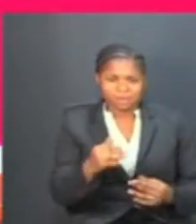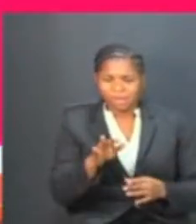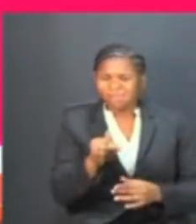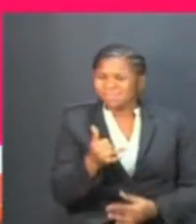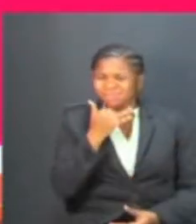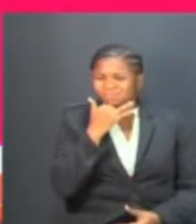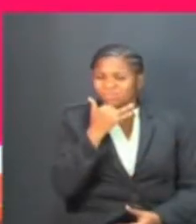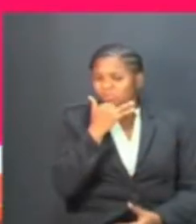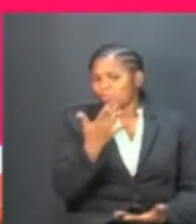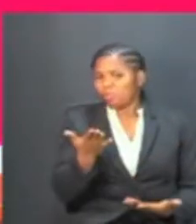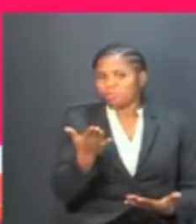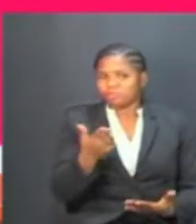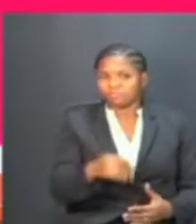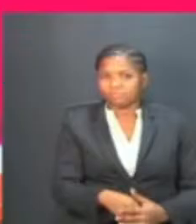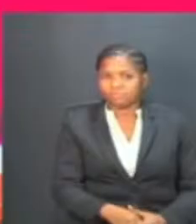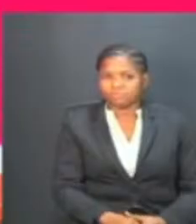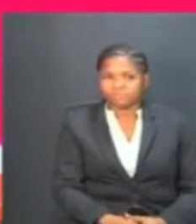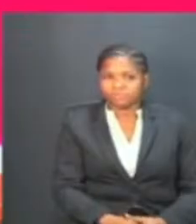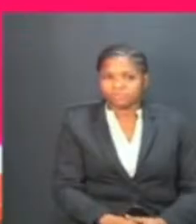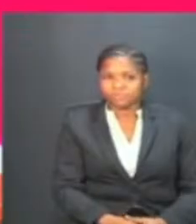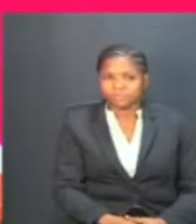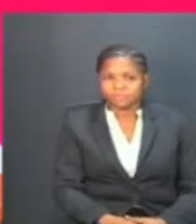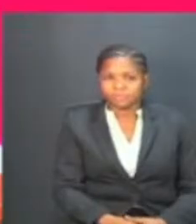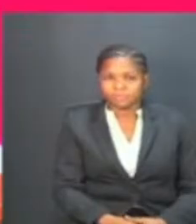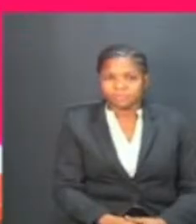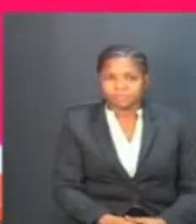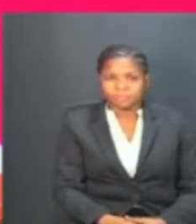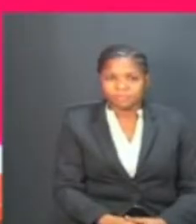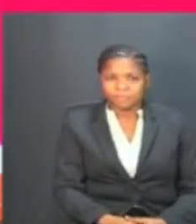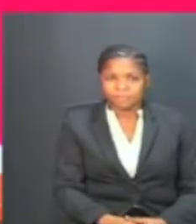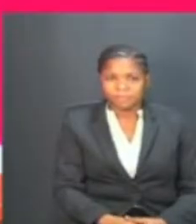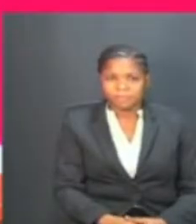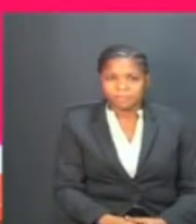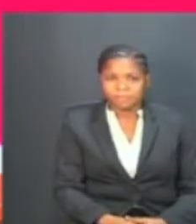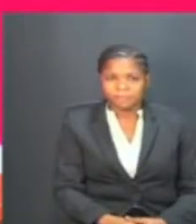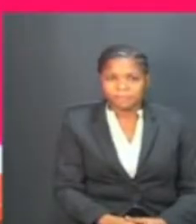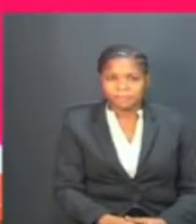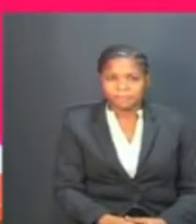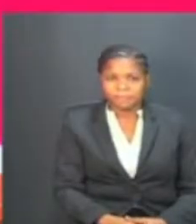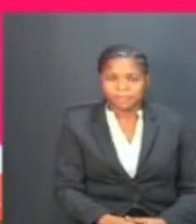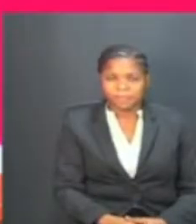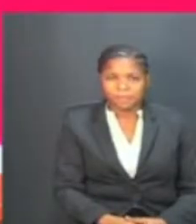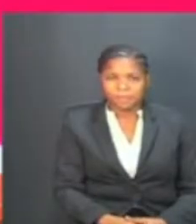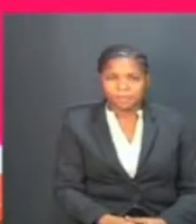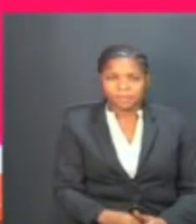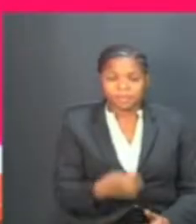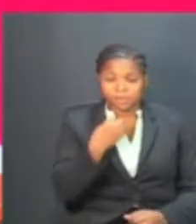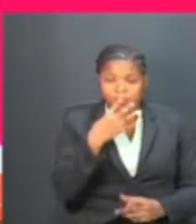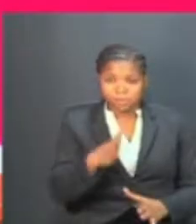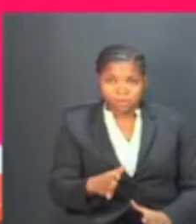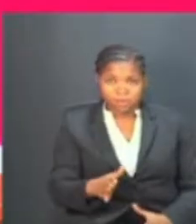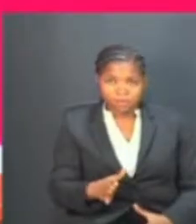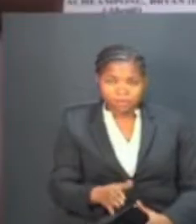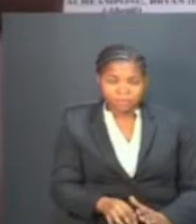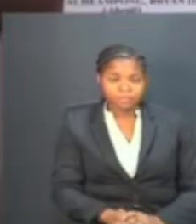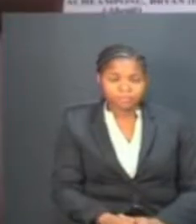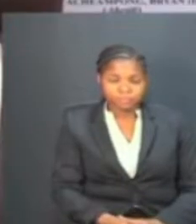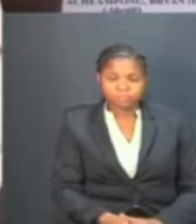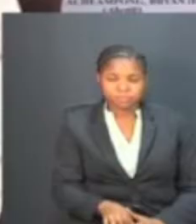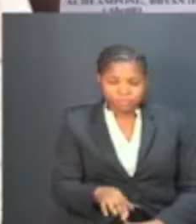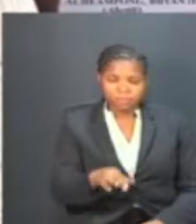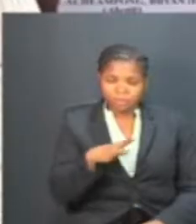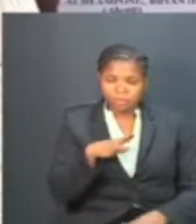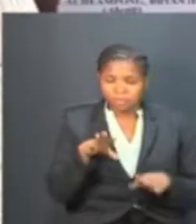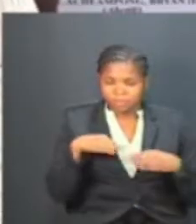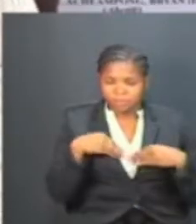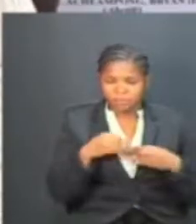offensive. And once Speaker, it is offensive, Mr. you only Speaker, have to I do am the guided. needful. Mr. Speaker, I am guided. Mr. Speaker,